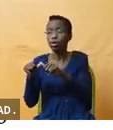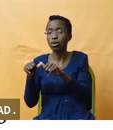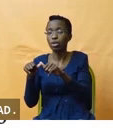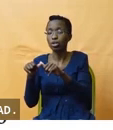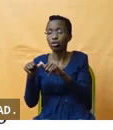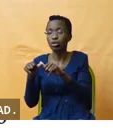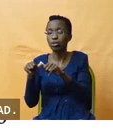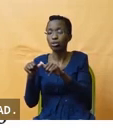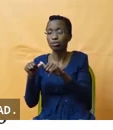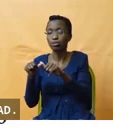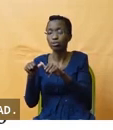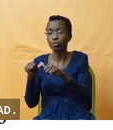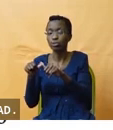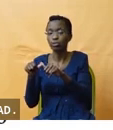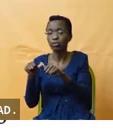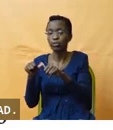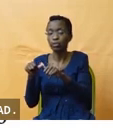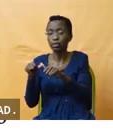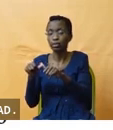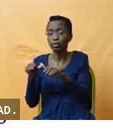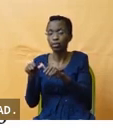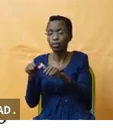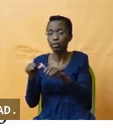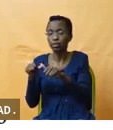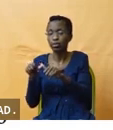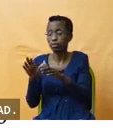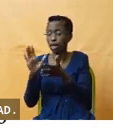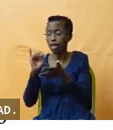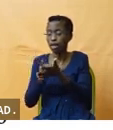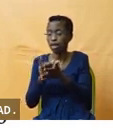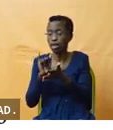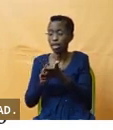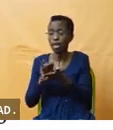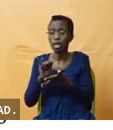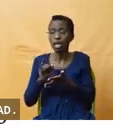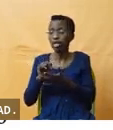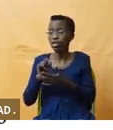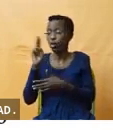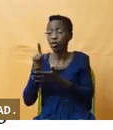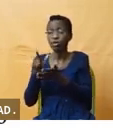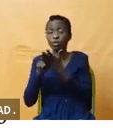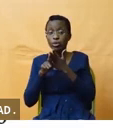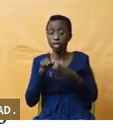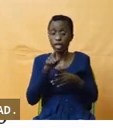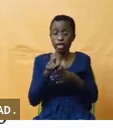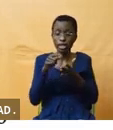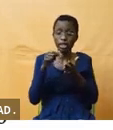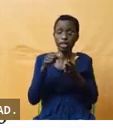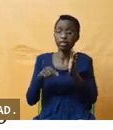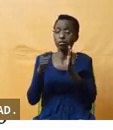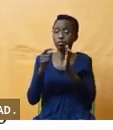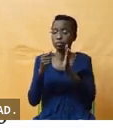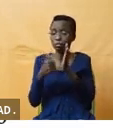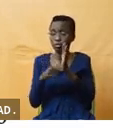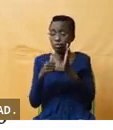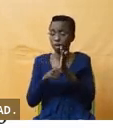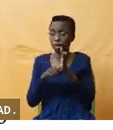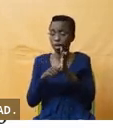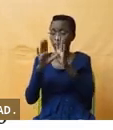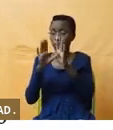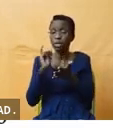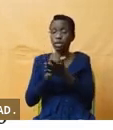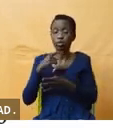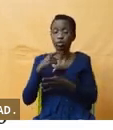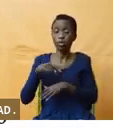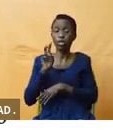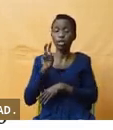certain project that is being built ongoing is funded by debt. So such issues are really key issues that we need to look at,